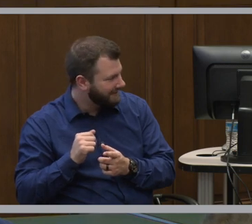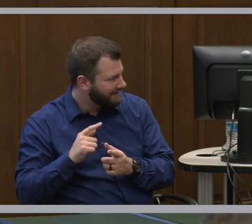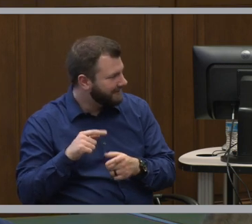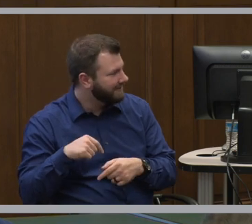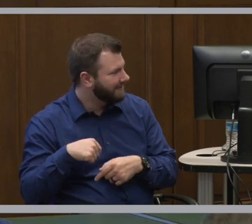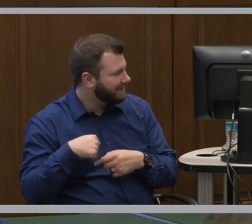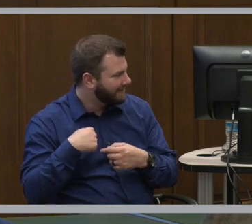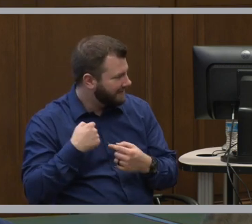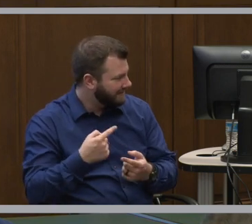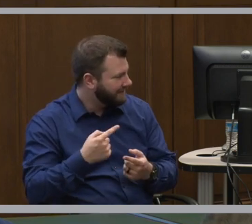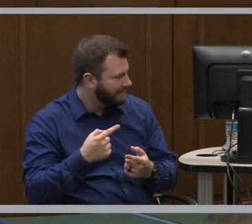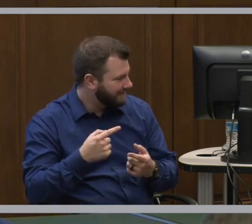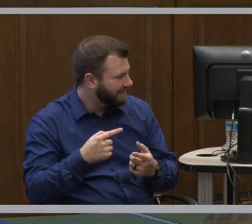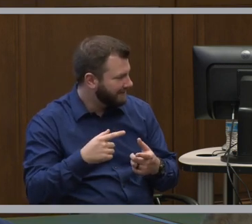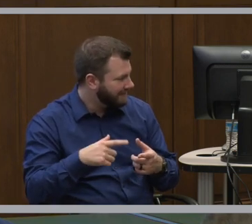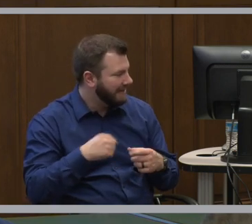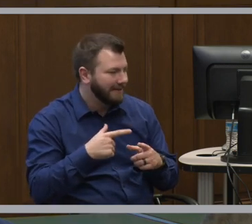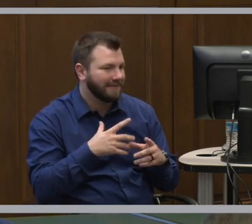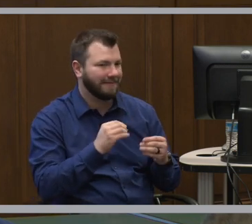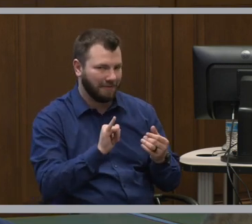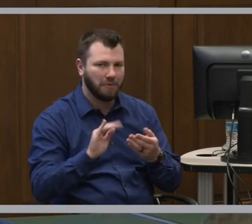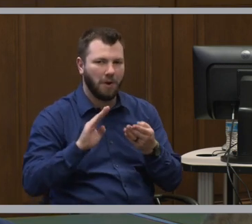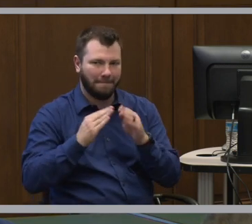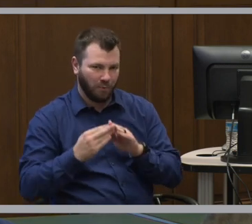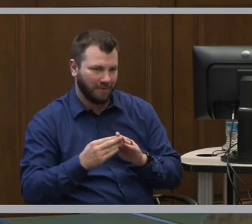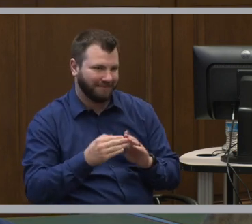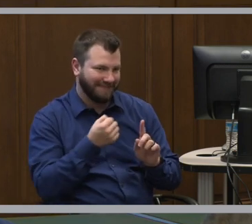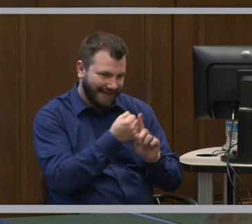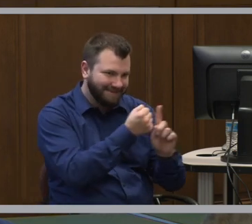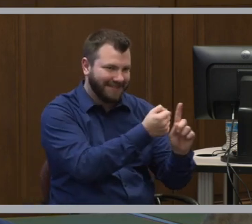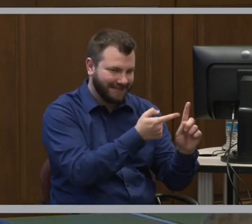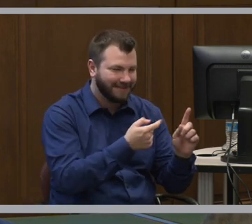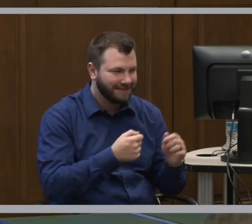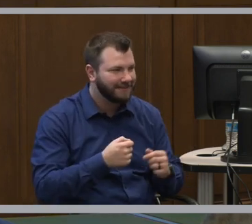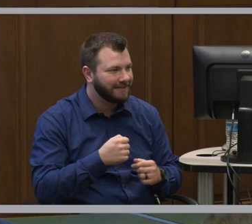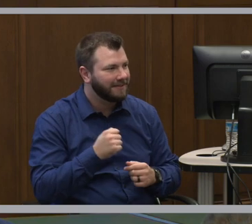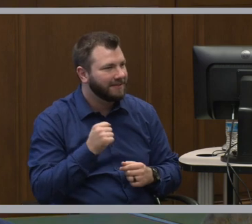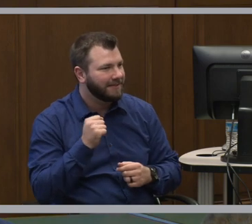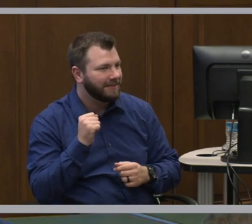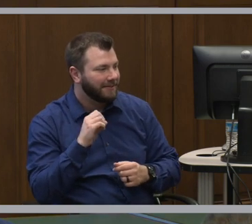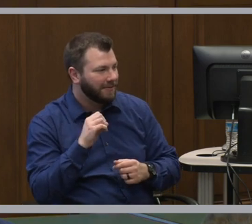violence and activism. And so we